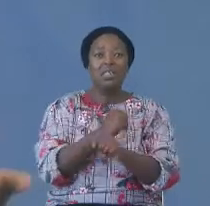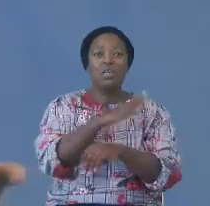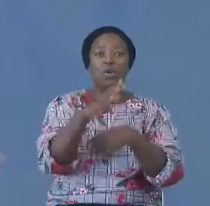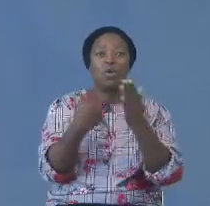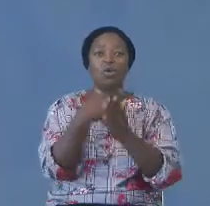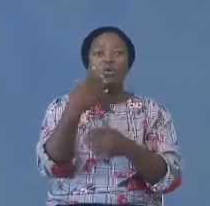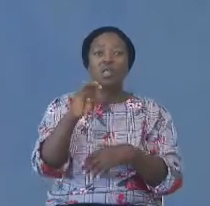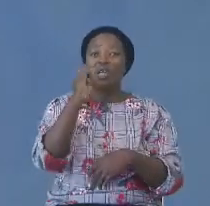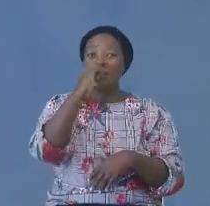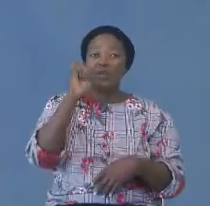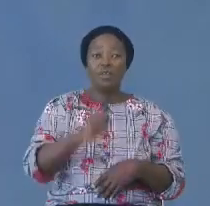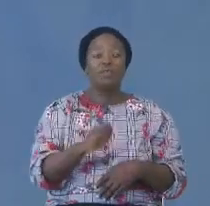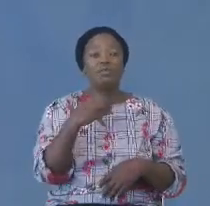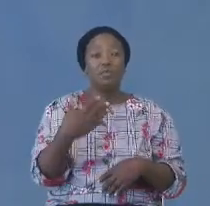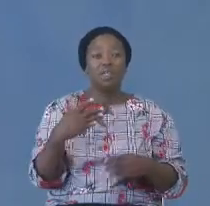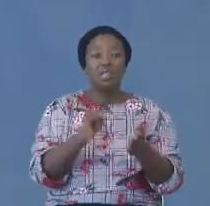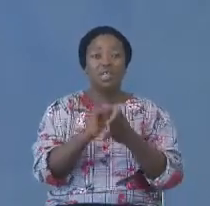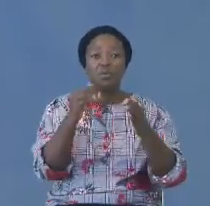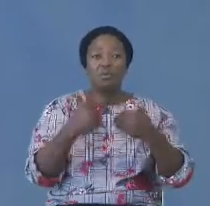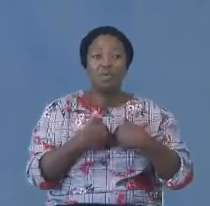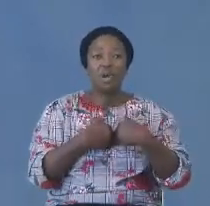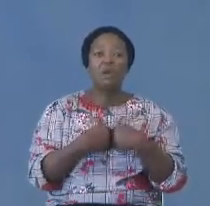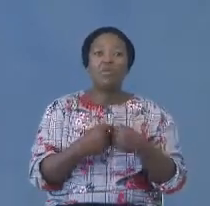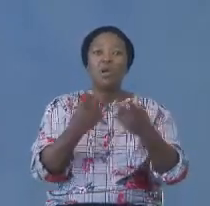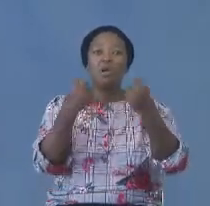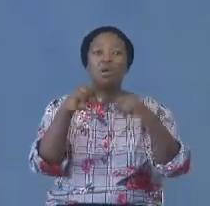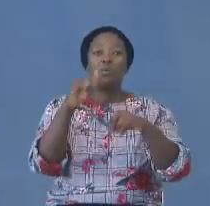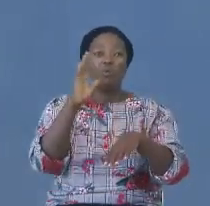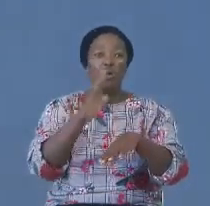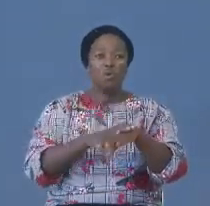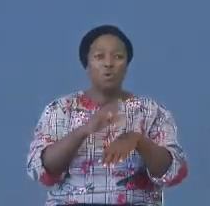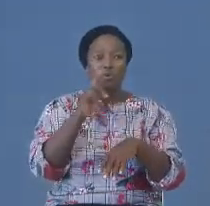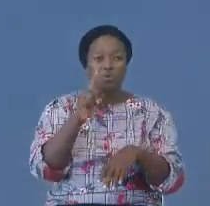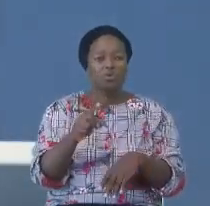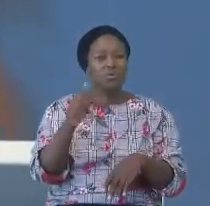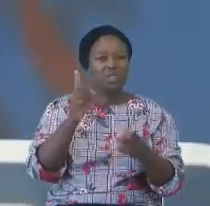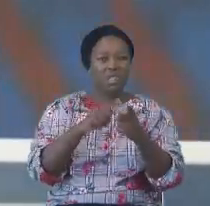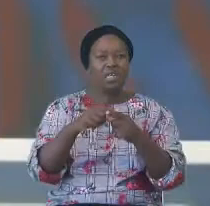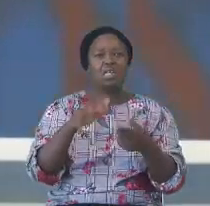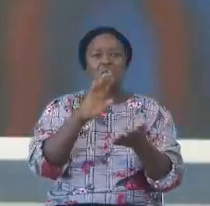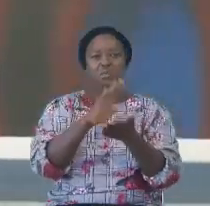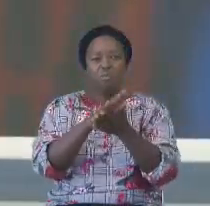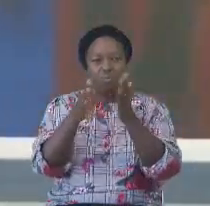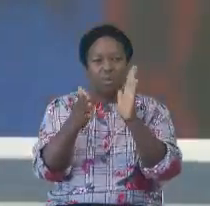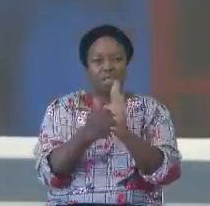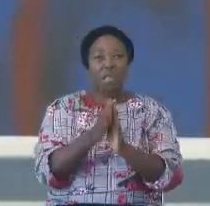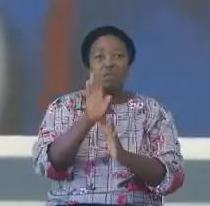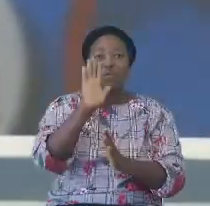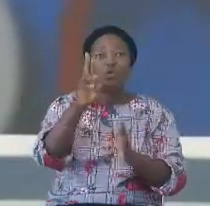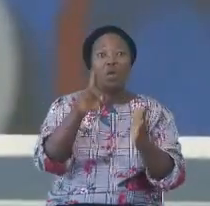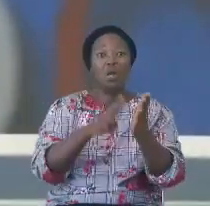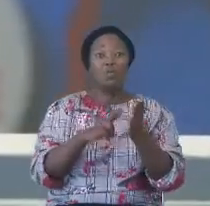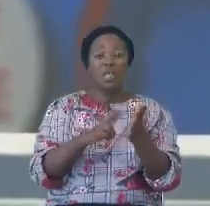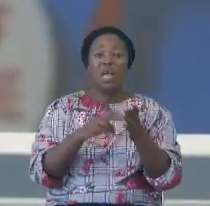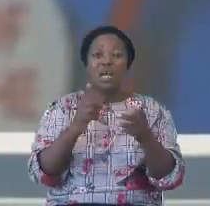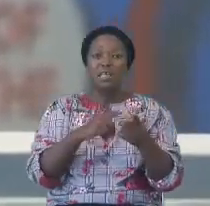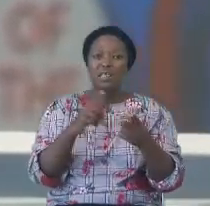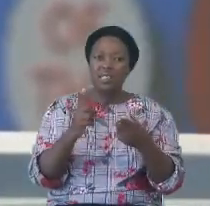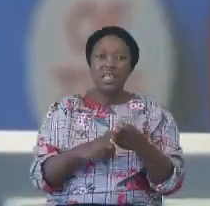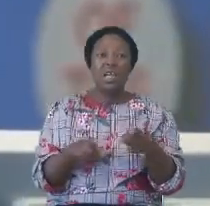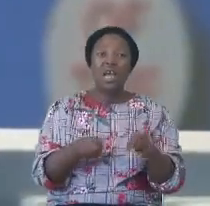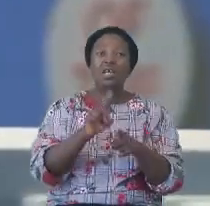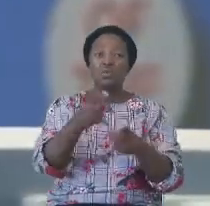and take all your shame and take every evil sin that should have come upon you.